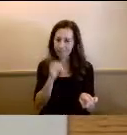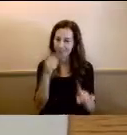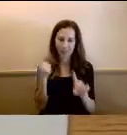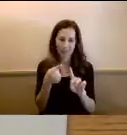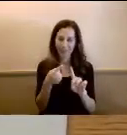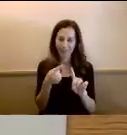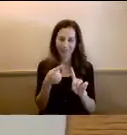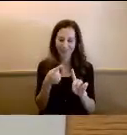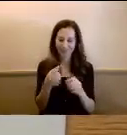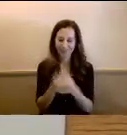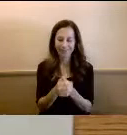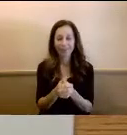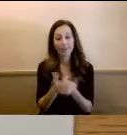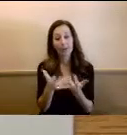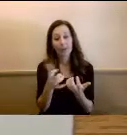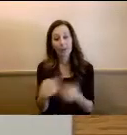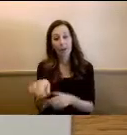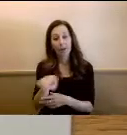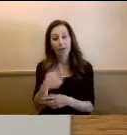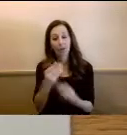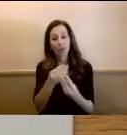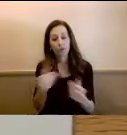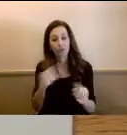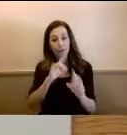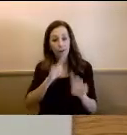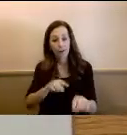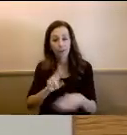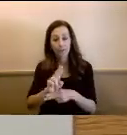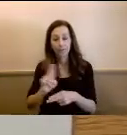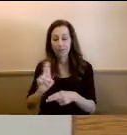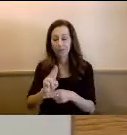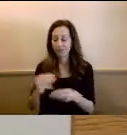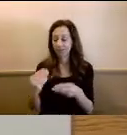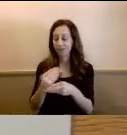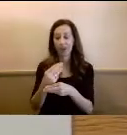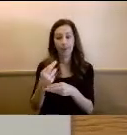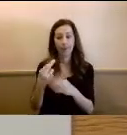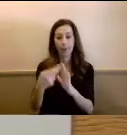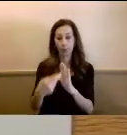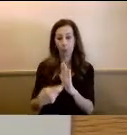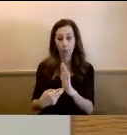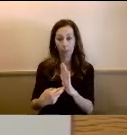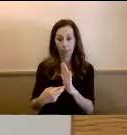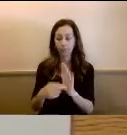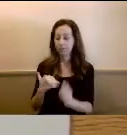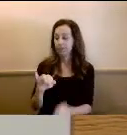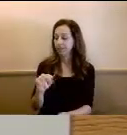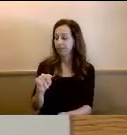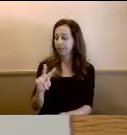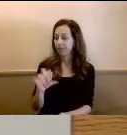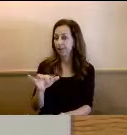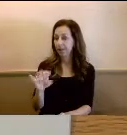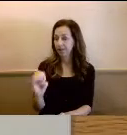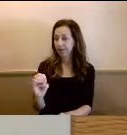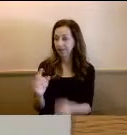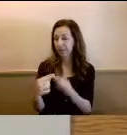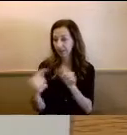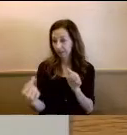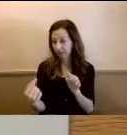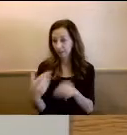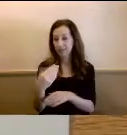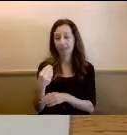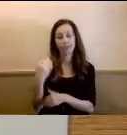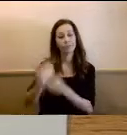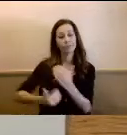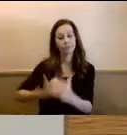the point. We want you to solve these using math rules, inverses, and as you go